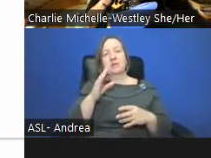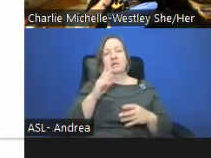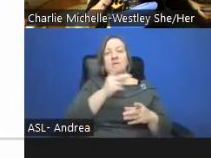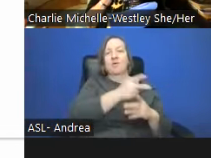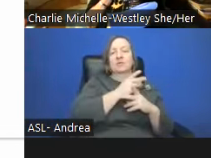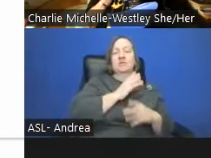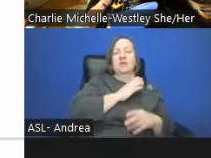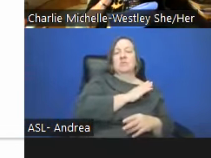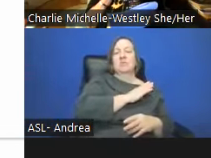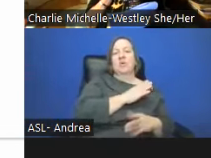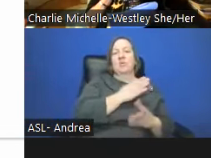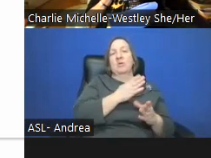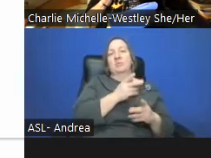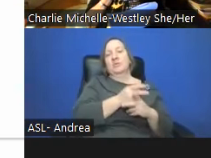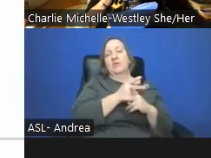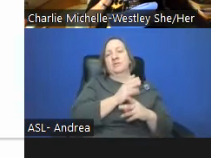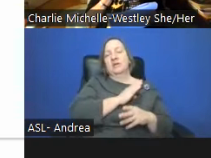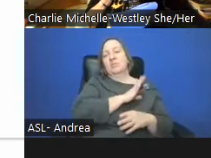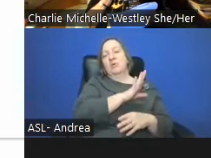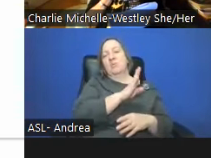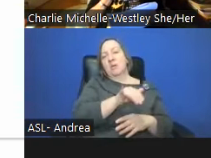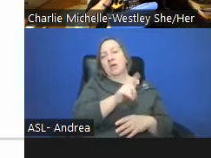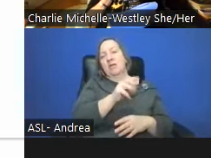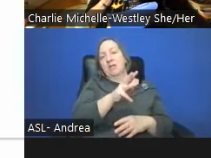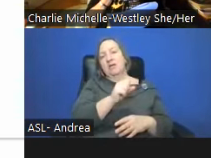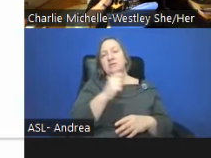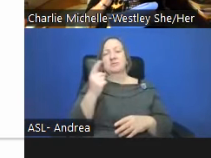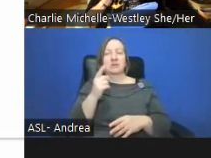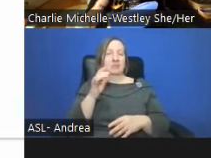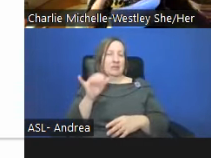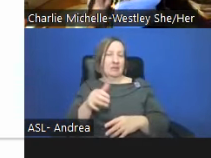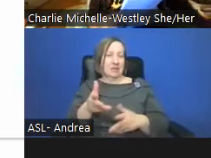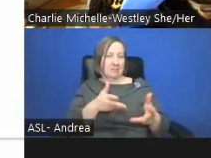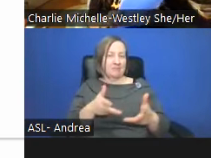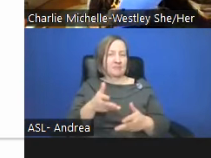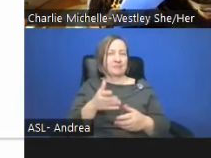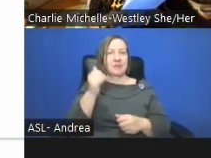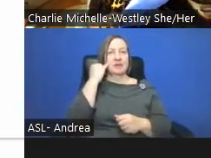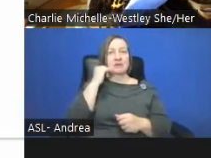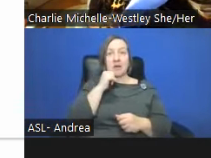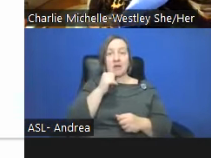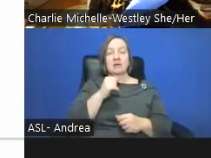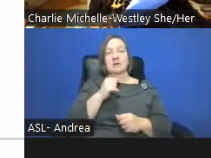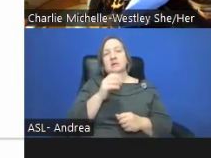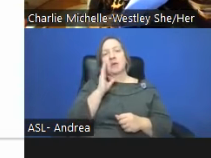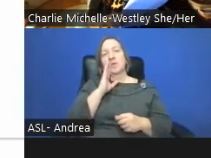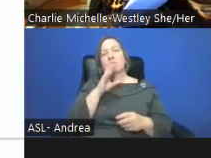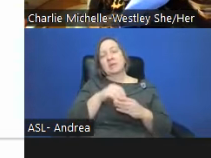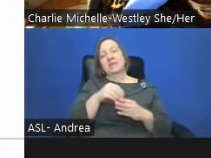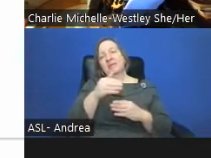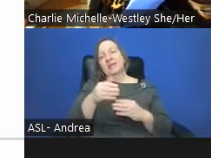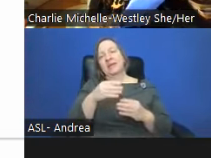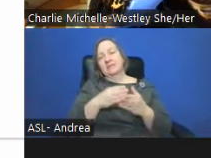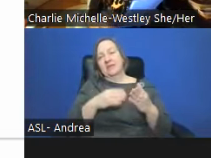board's, probably the oversight board's bylaws, or something like that. If not, it would certainly be in the next phase if it